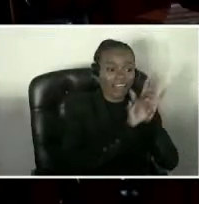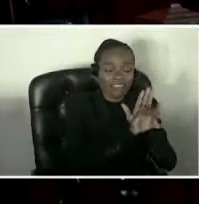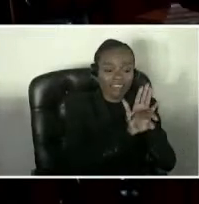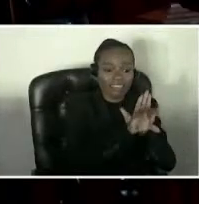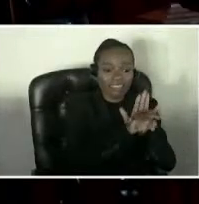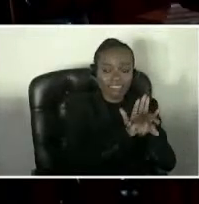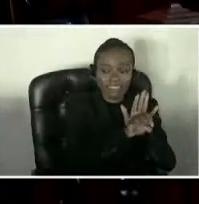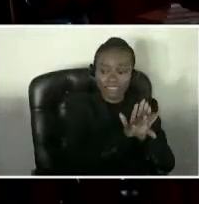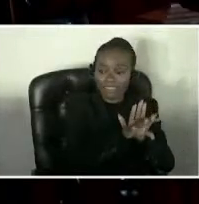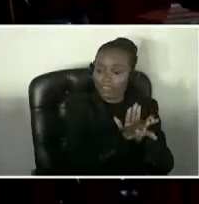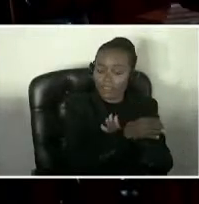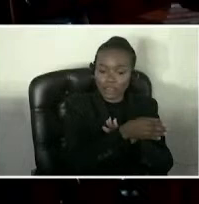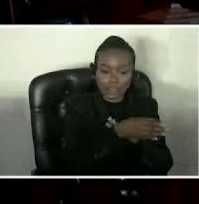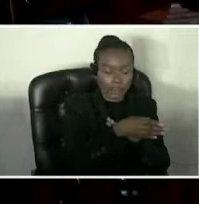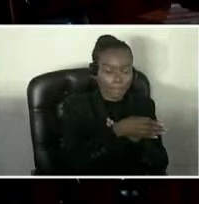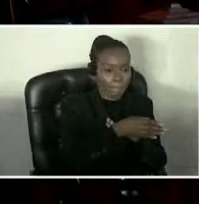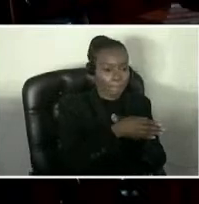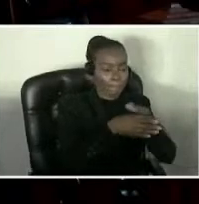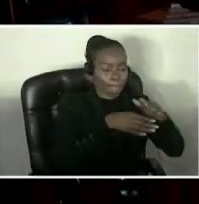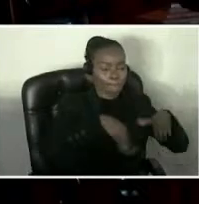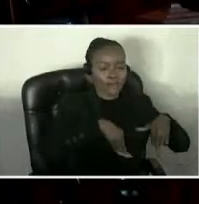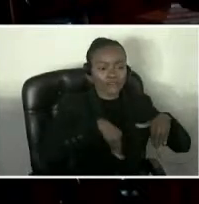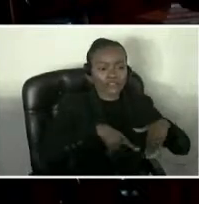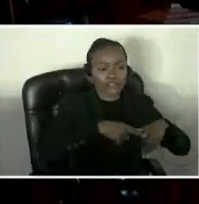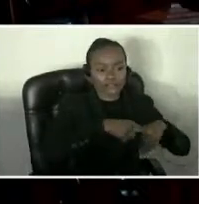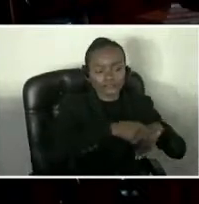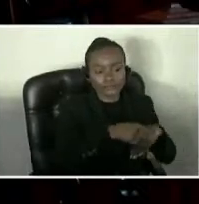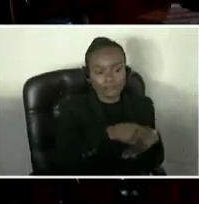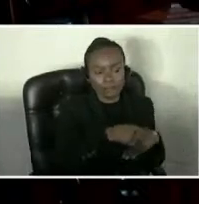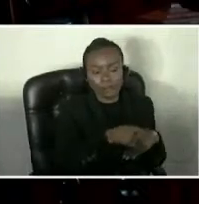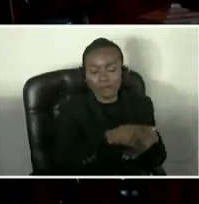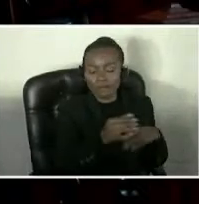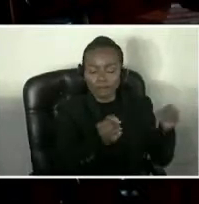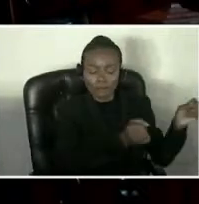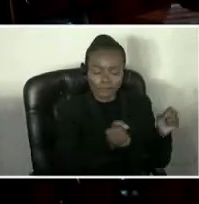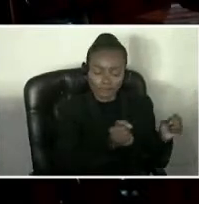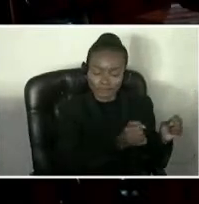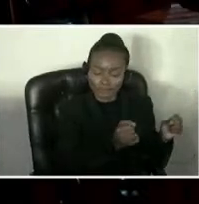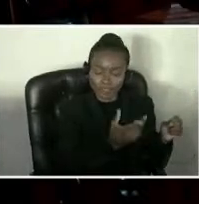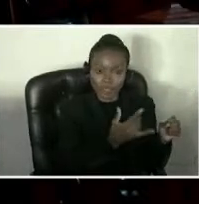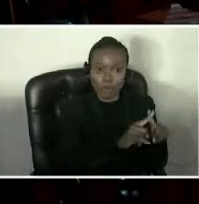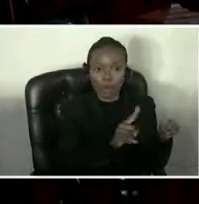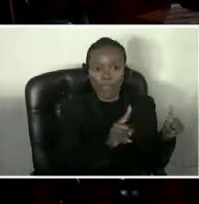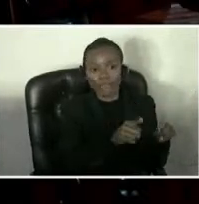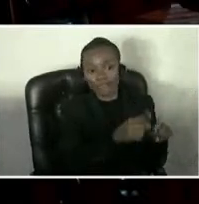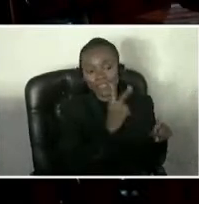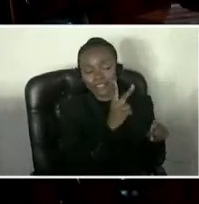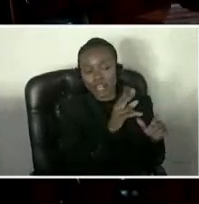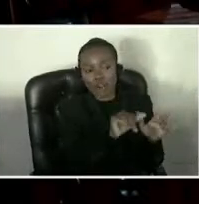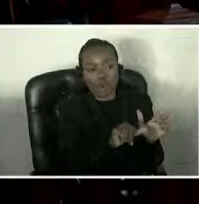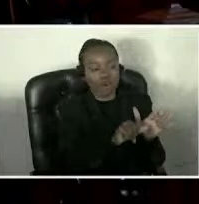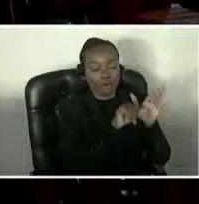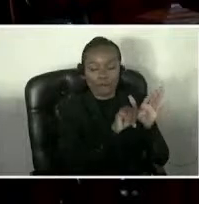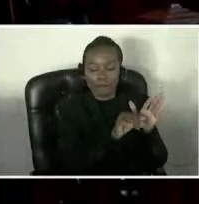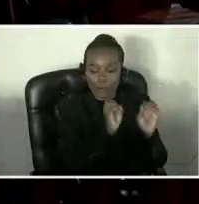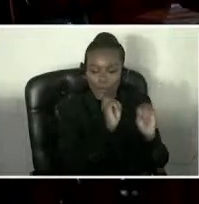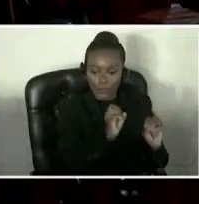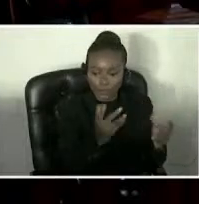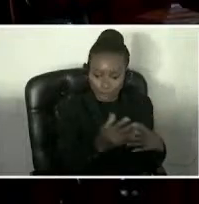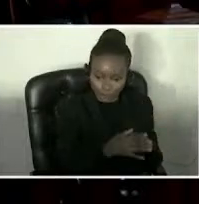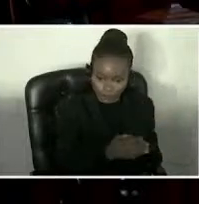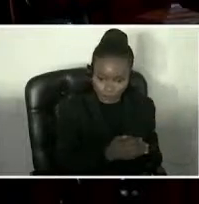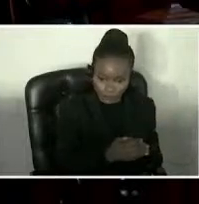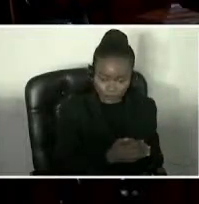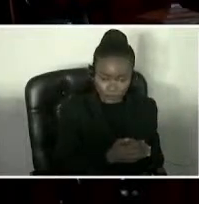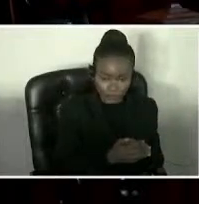non-exempted posts due to being deemed as non-critical no sem structure organogram and the institution to